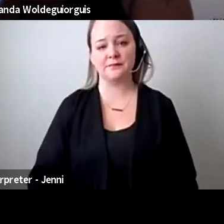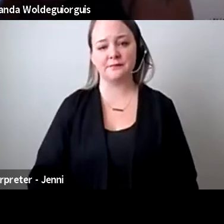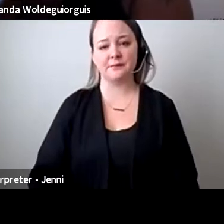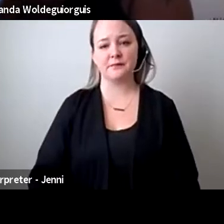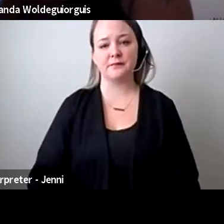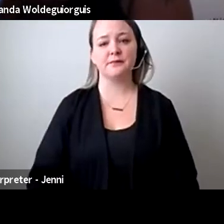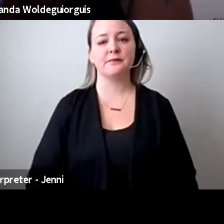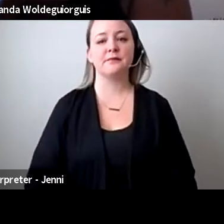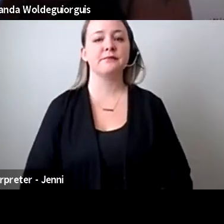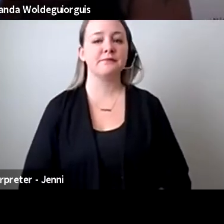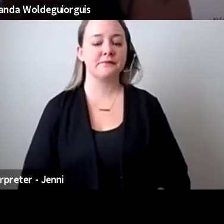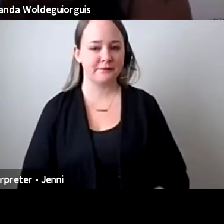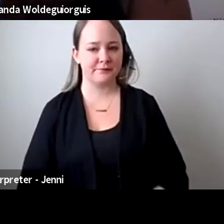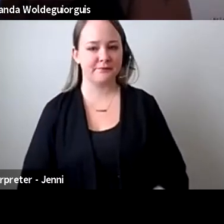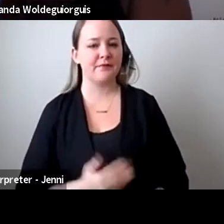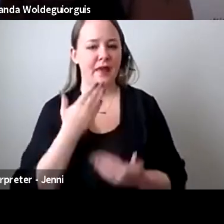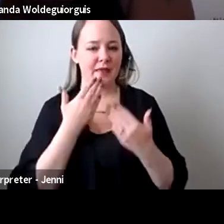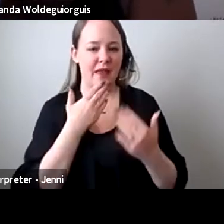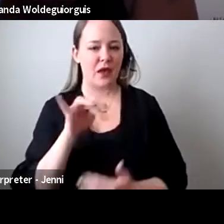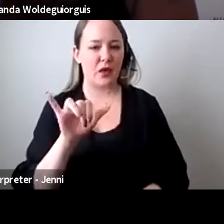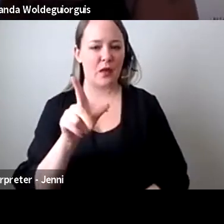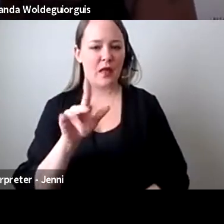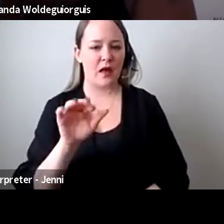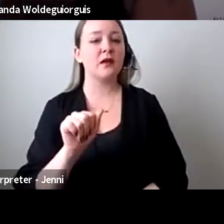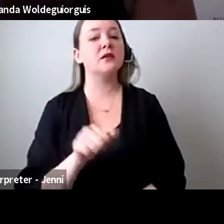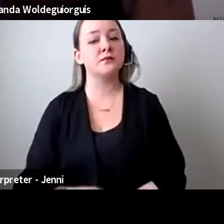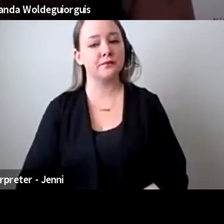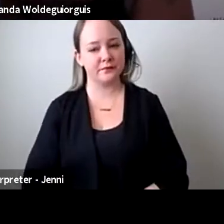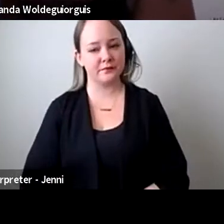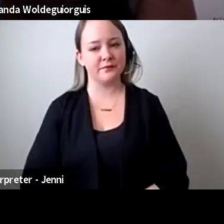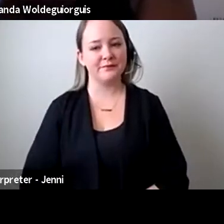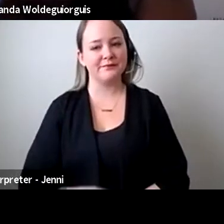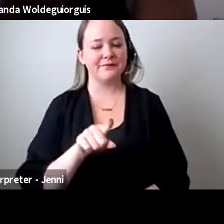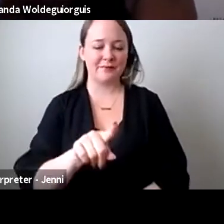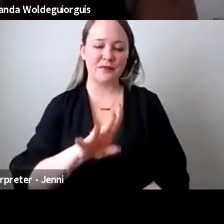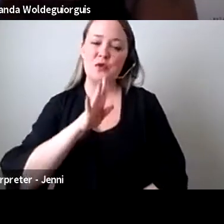Thank you, Yolanda. I do. You spoke it. You spoke